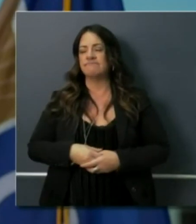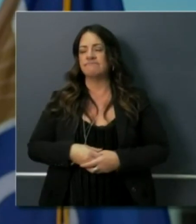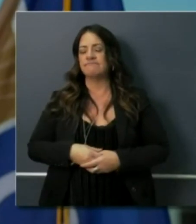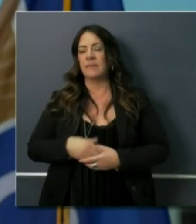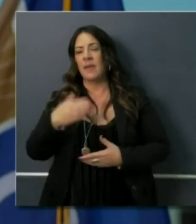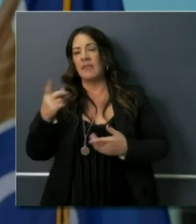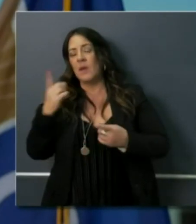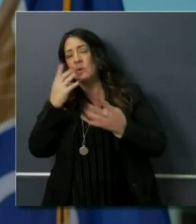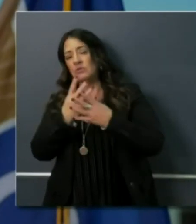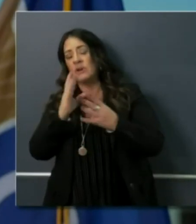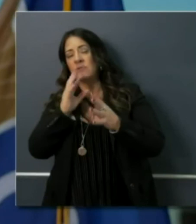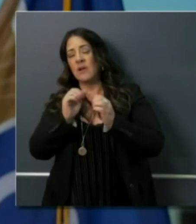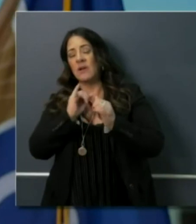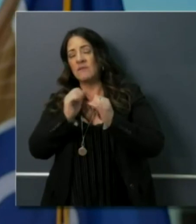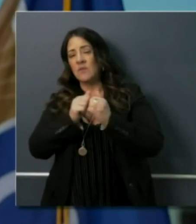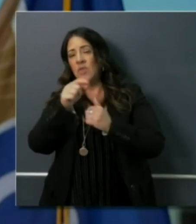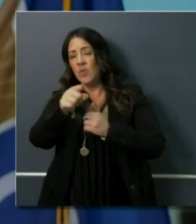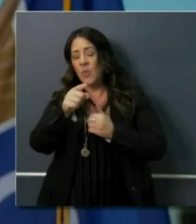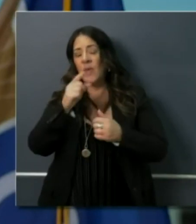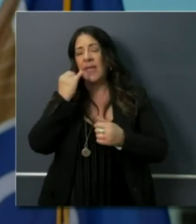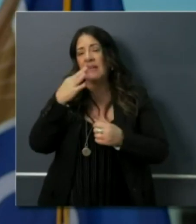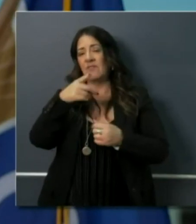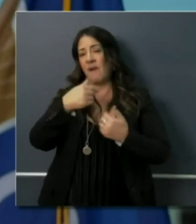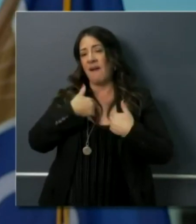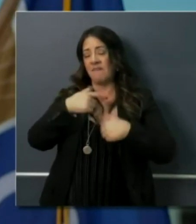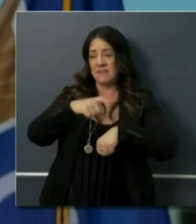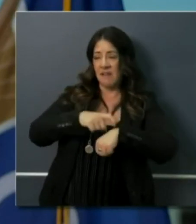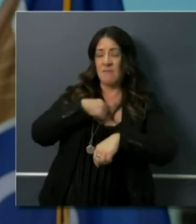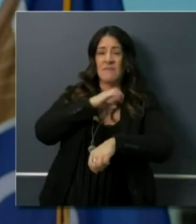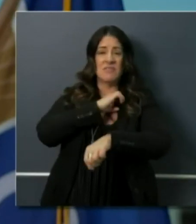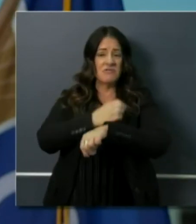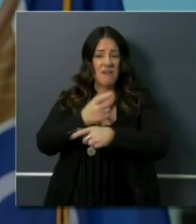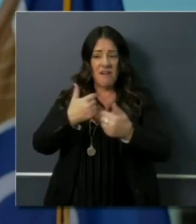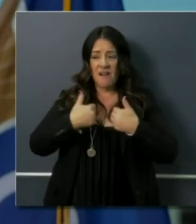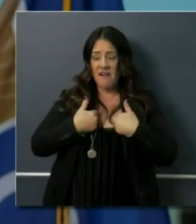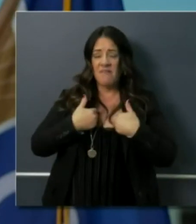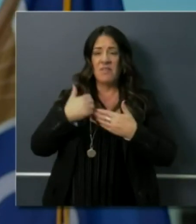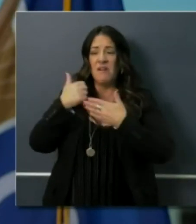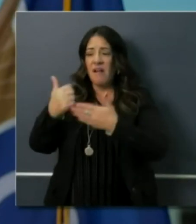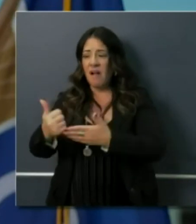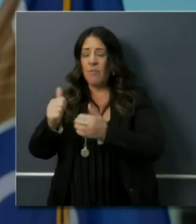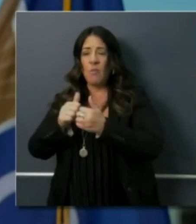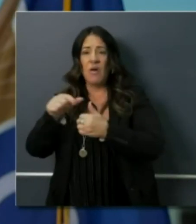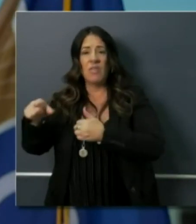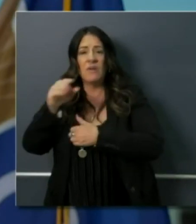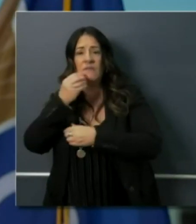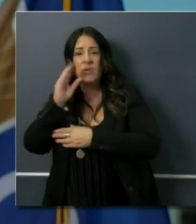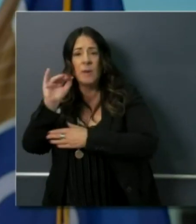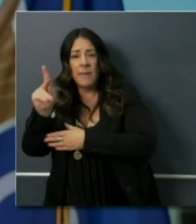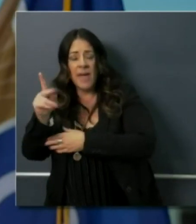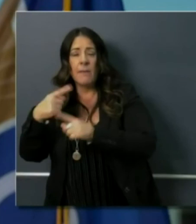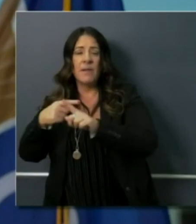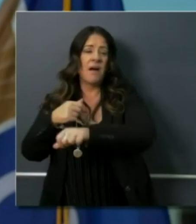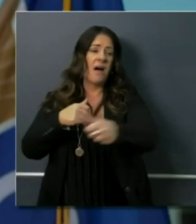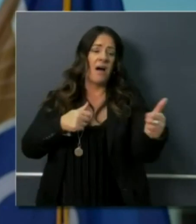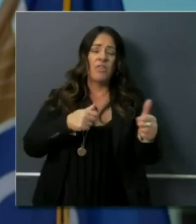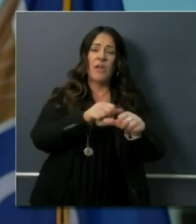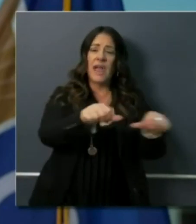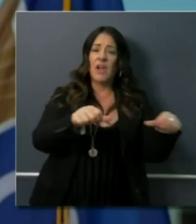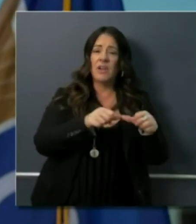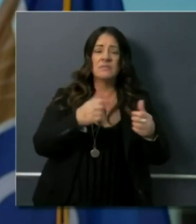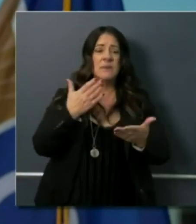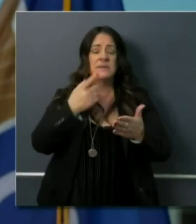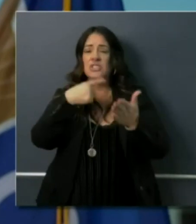are in a position to contribute a little bit of energy and time beyond just our food banks to volunteer to help those in needs, to check in